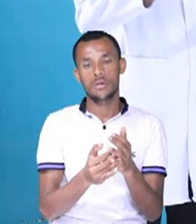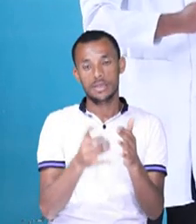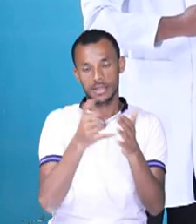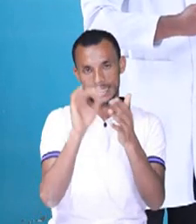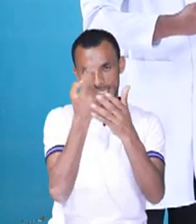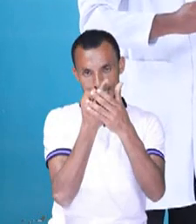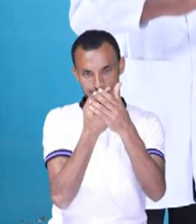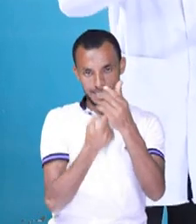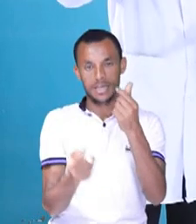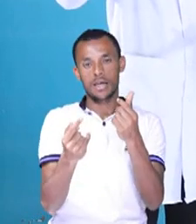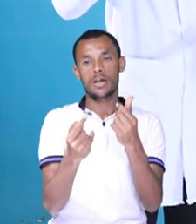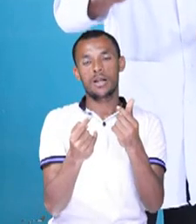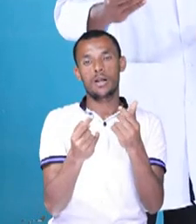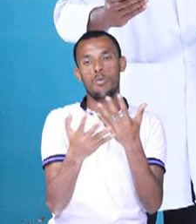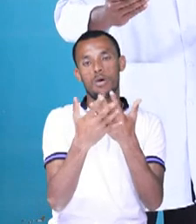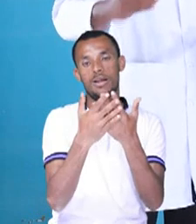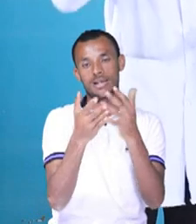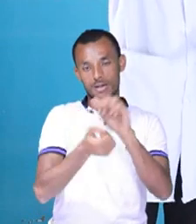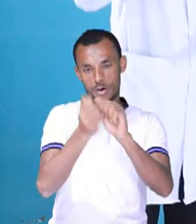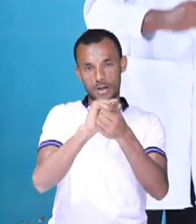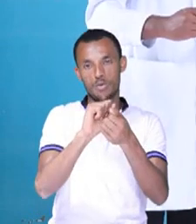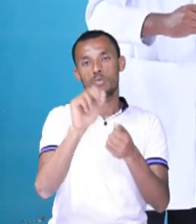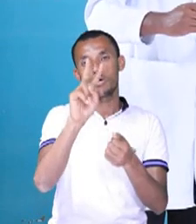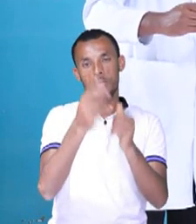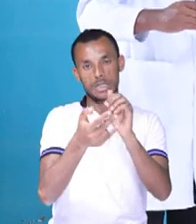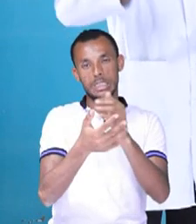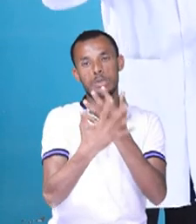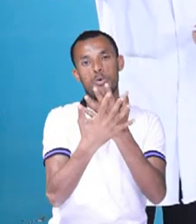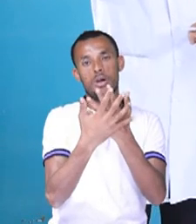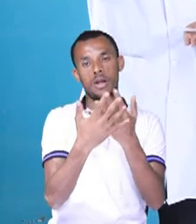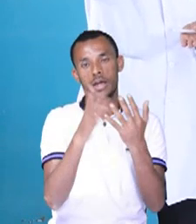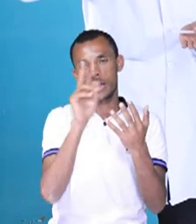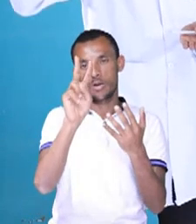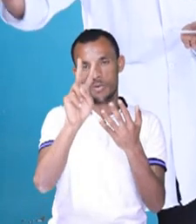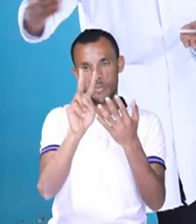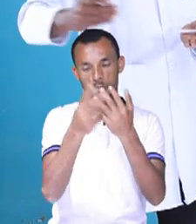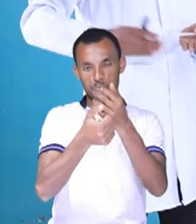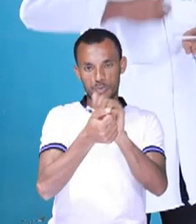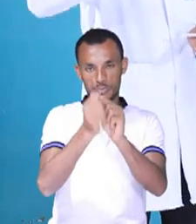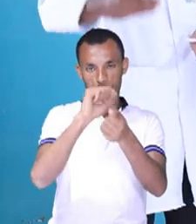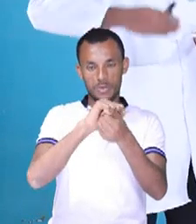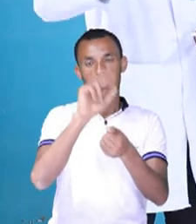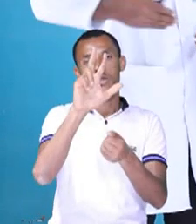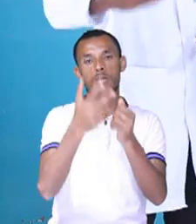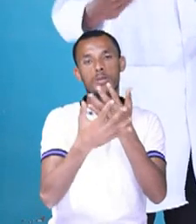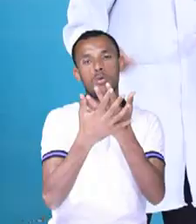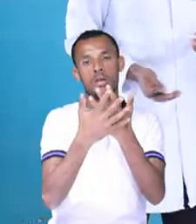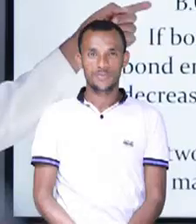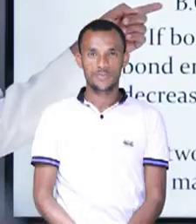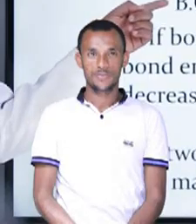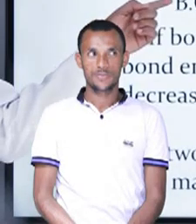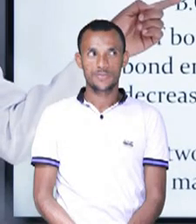a single bond converted into double bond, or double bond converted into triple bond, the stability